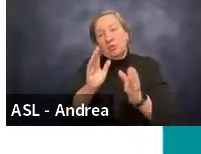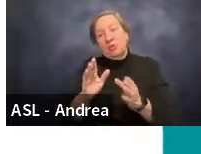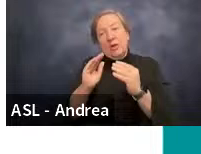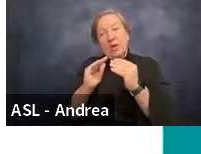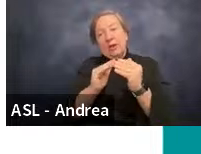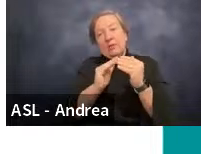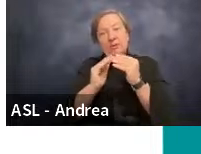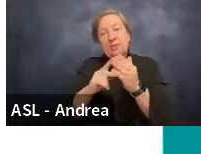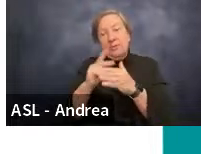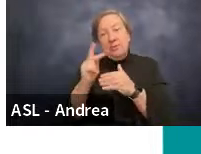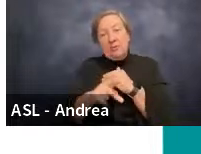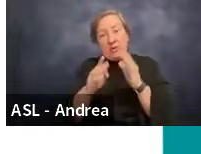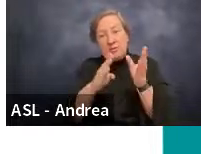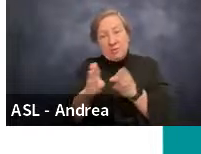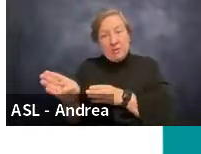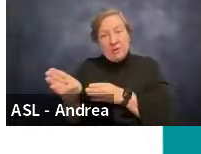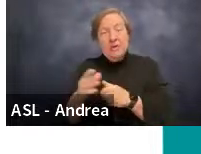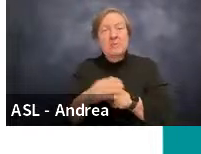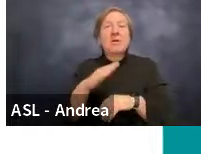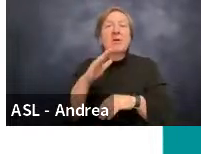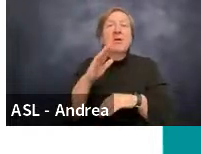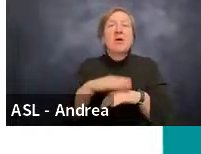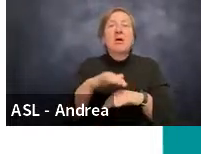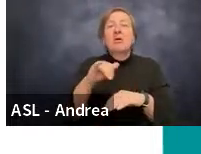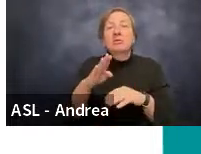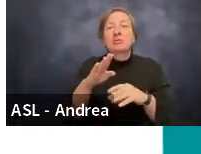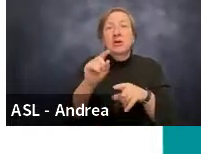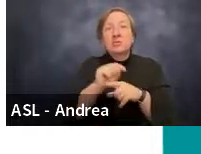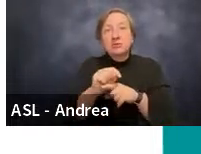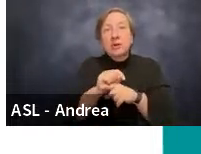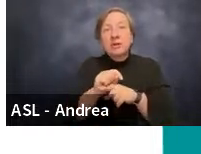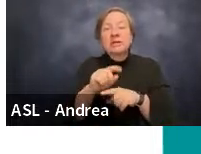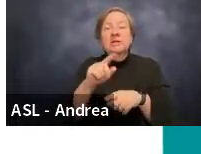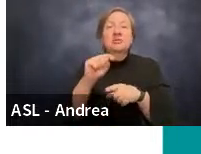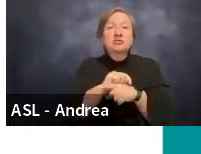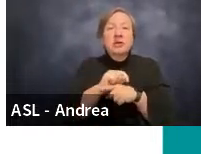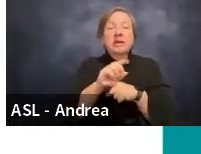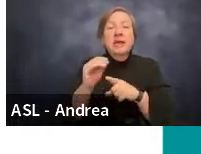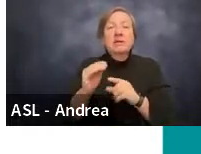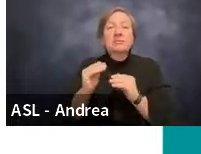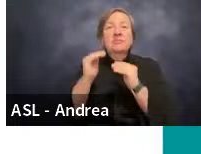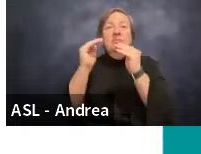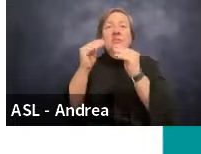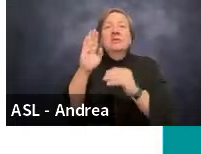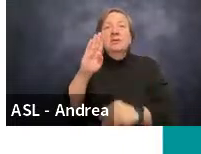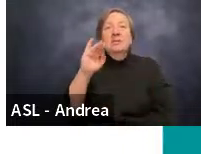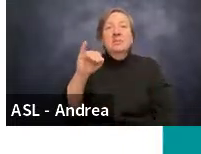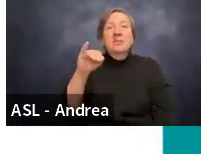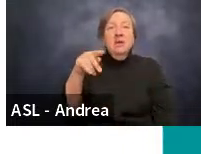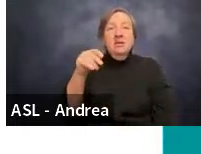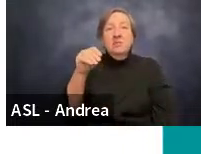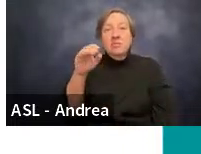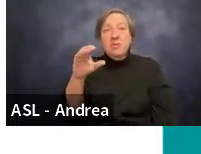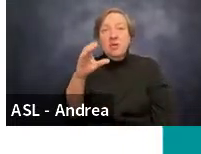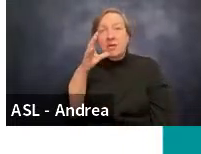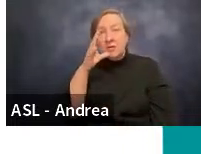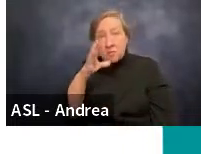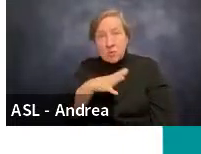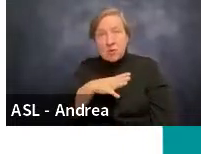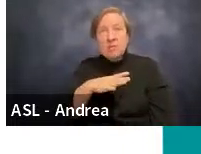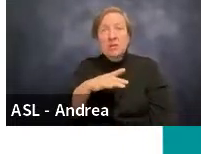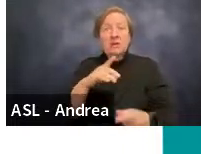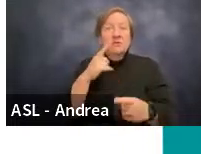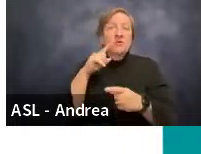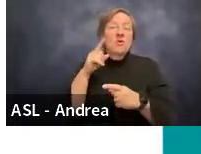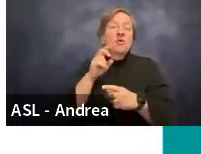Program Plan. On the job training, the training and promoting of BIPOC and women towards journeyman status is